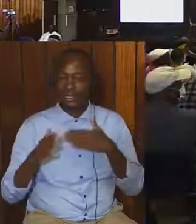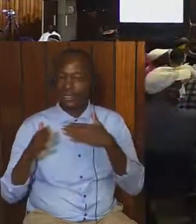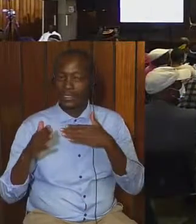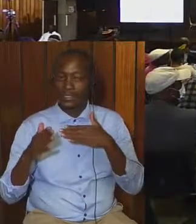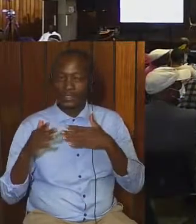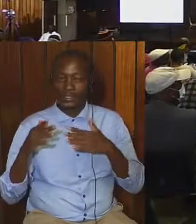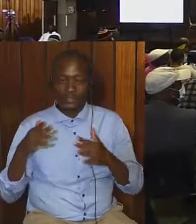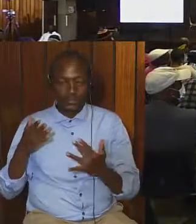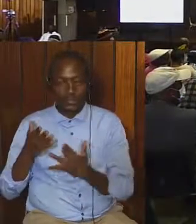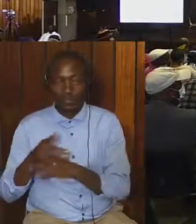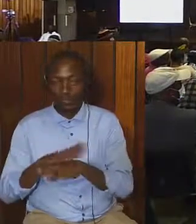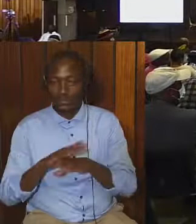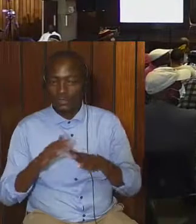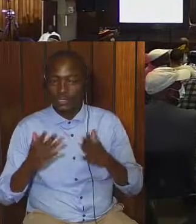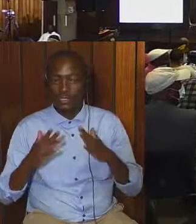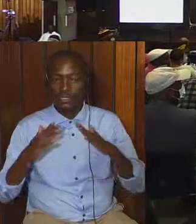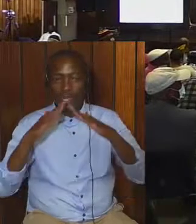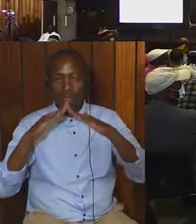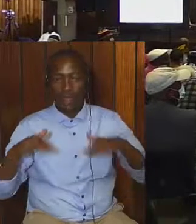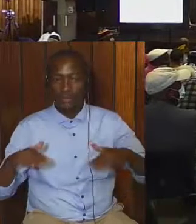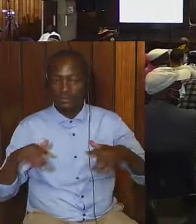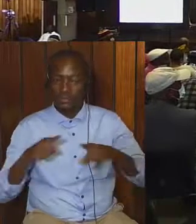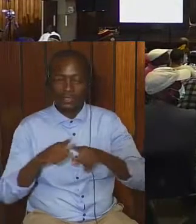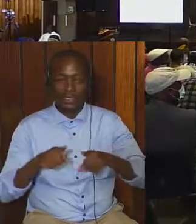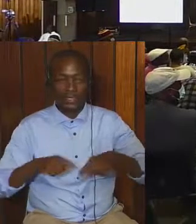our house, comrade, in our yard.